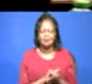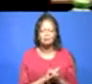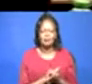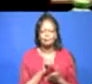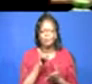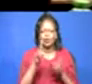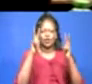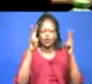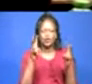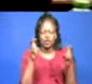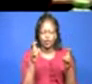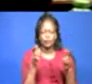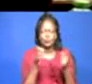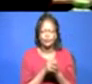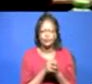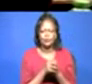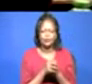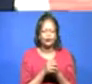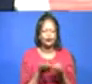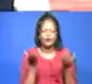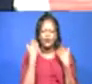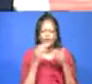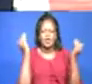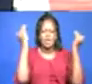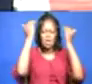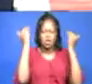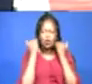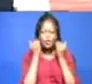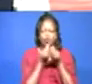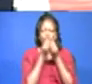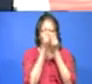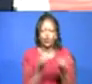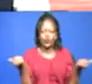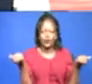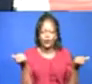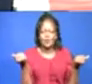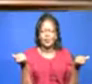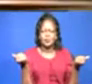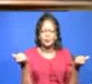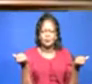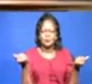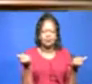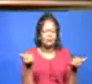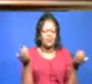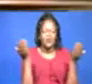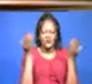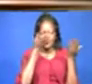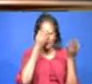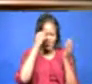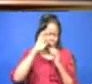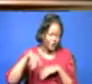matter was canvassed in court, it was dealt with. It is behind us.